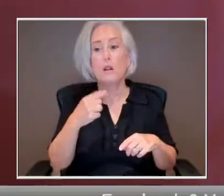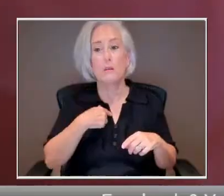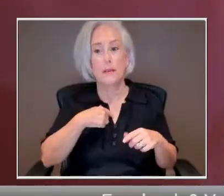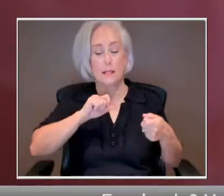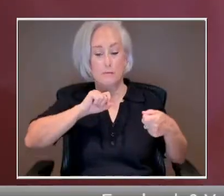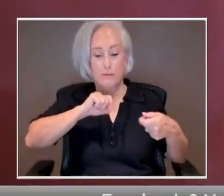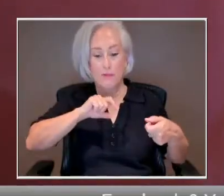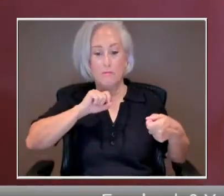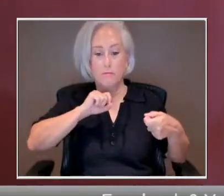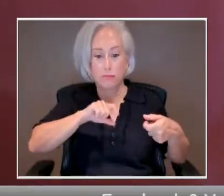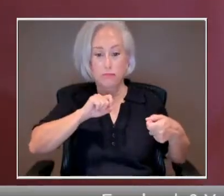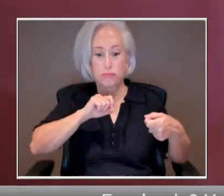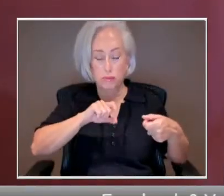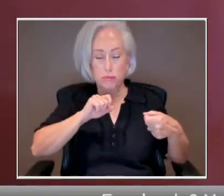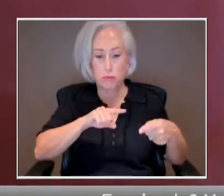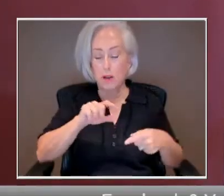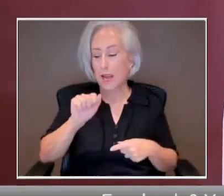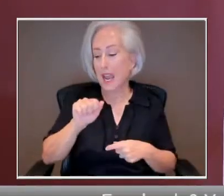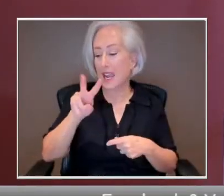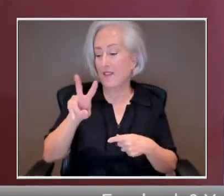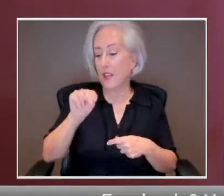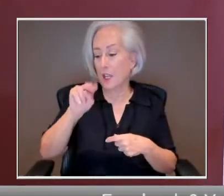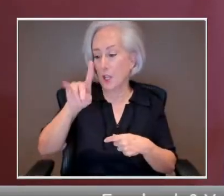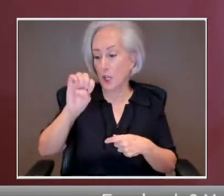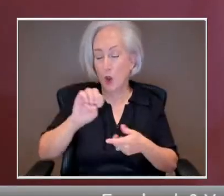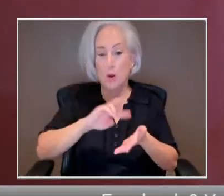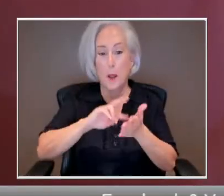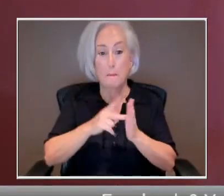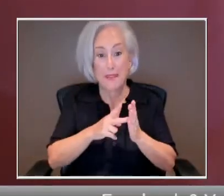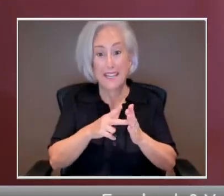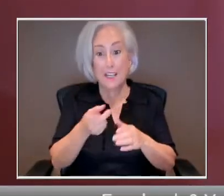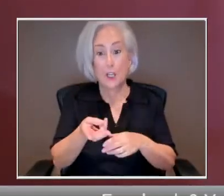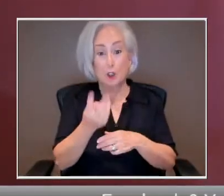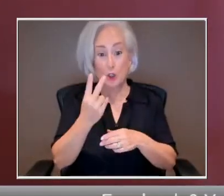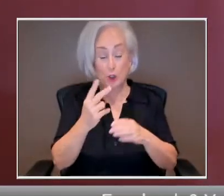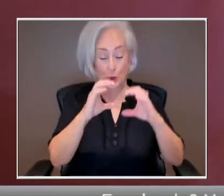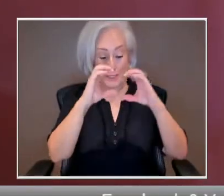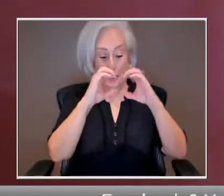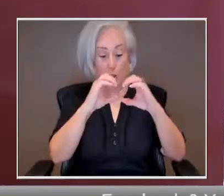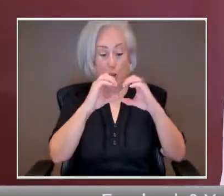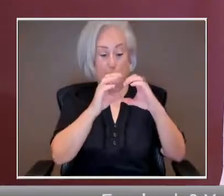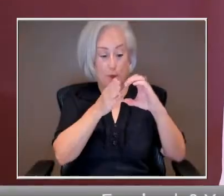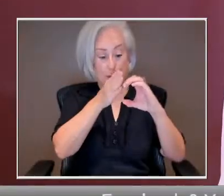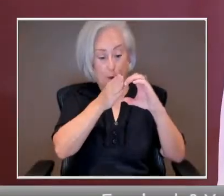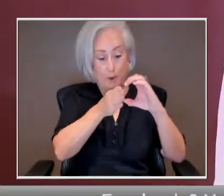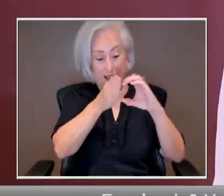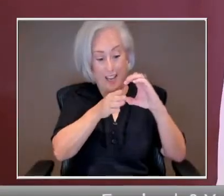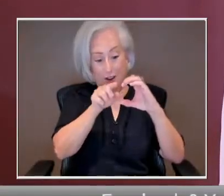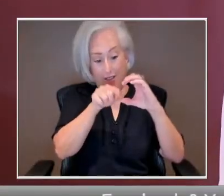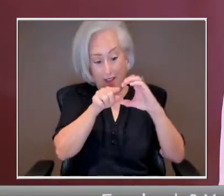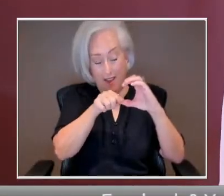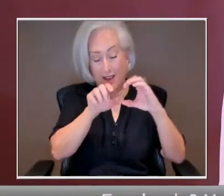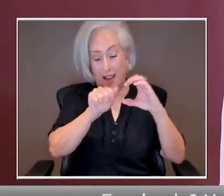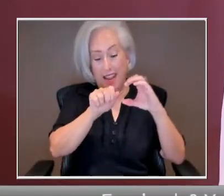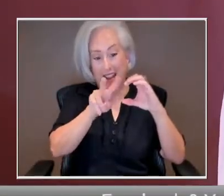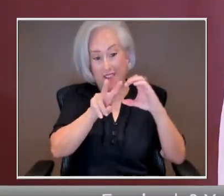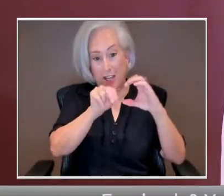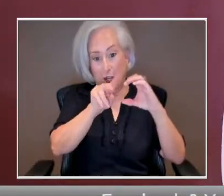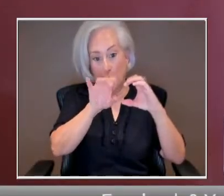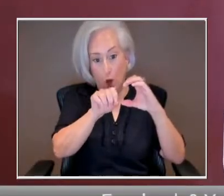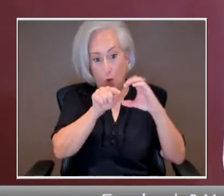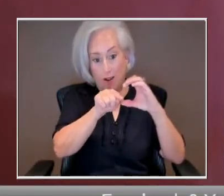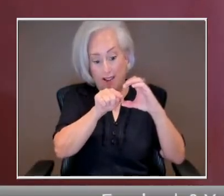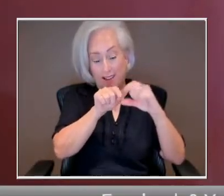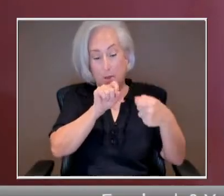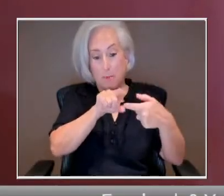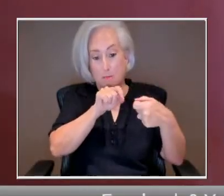AV node reentrant tachycardia is in between the two chambers of the heart where the AV node is. You know, and the AV reentrant tachycardia is an